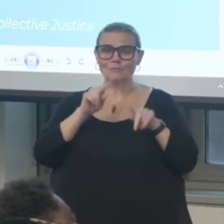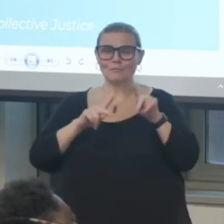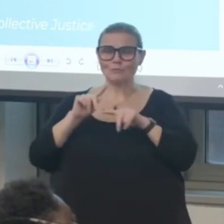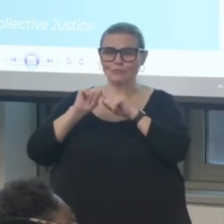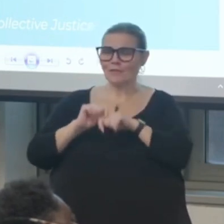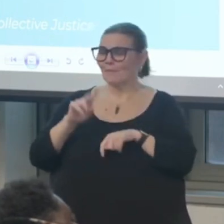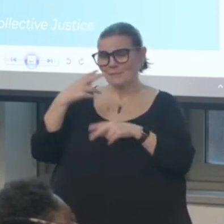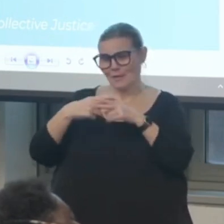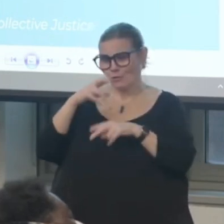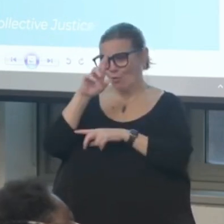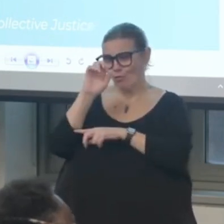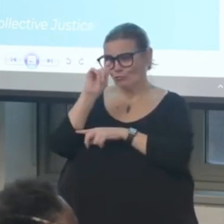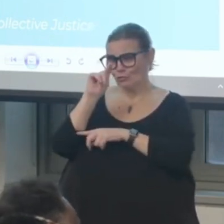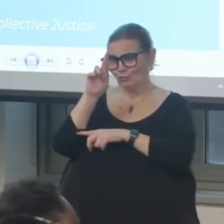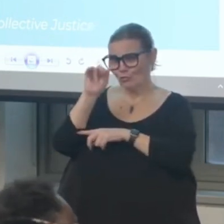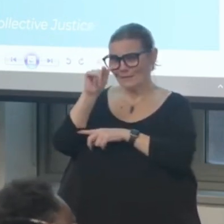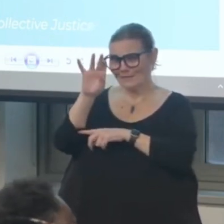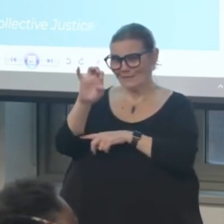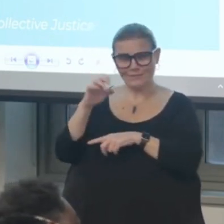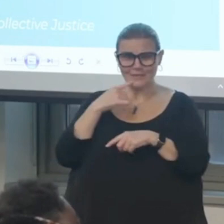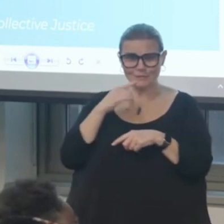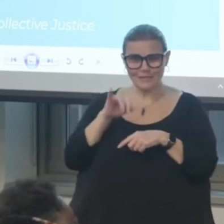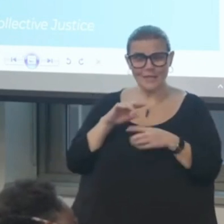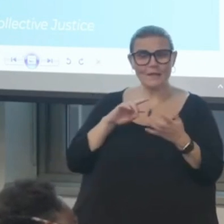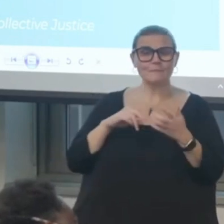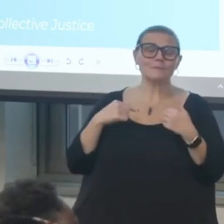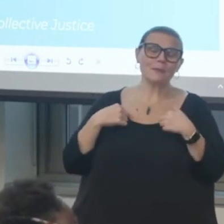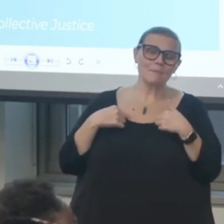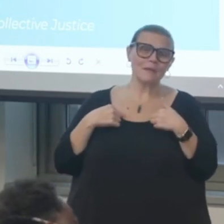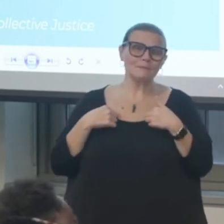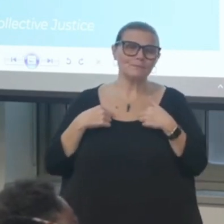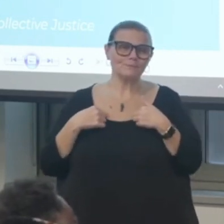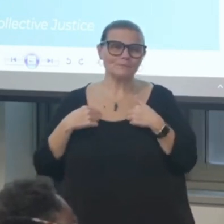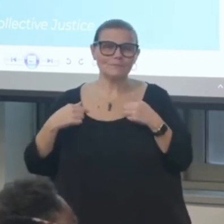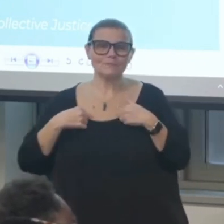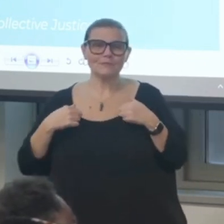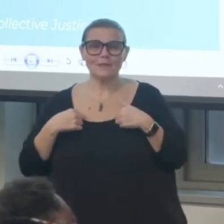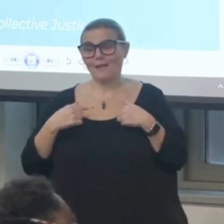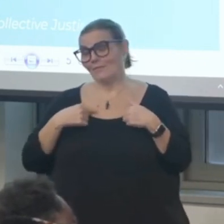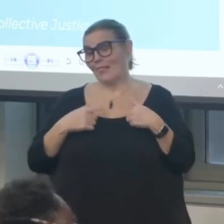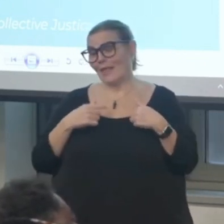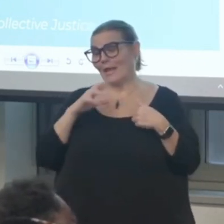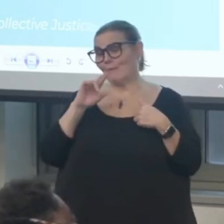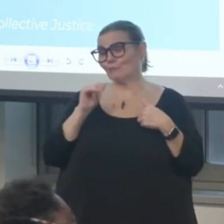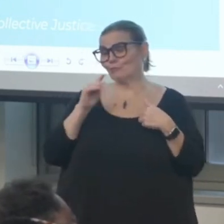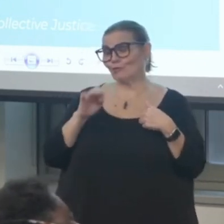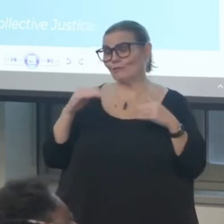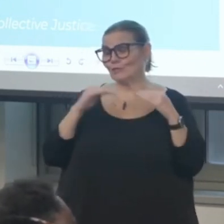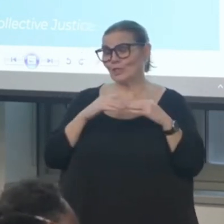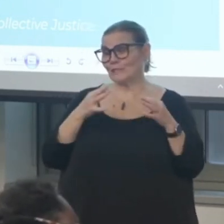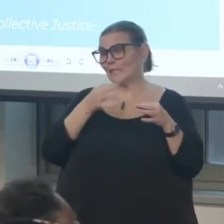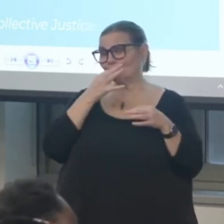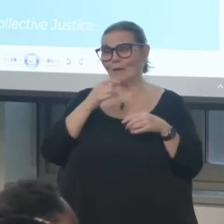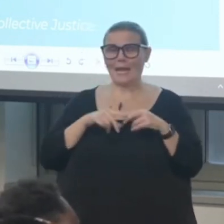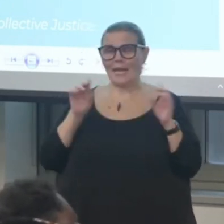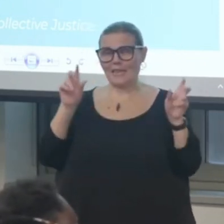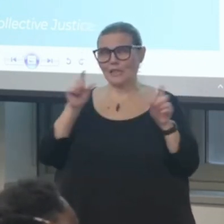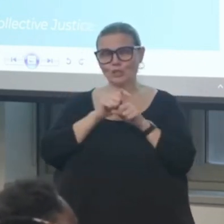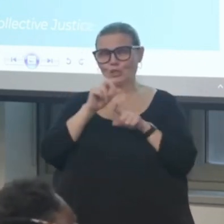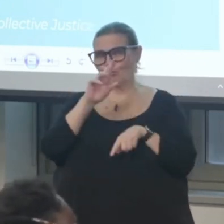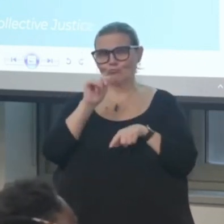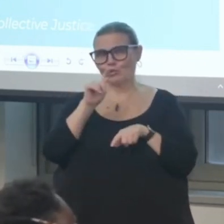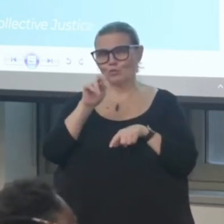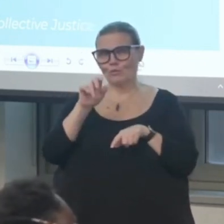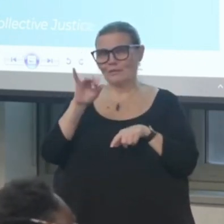doesn't call it restorative justice. Restorative, I think I'm a restorative justice expert, which is always very weird to me. I hate the term restorative